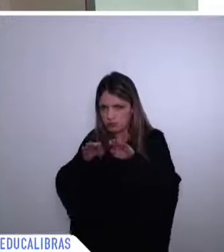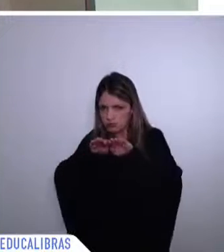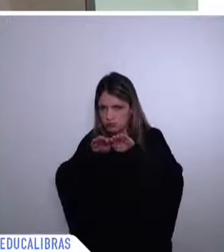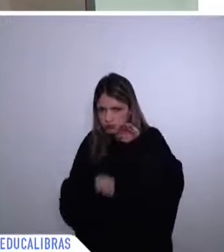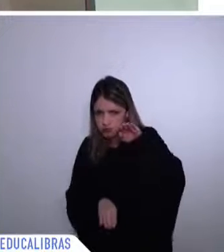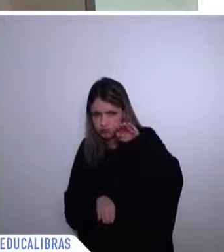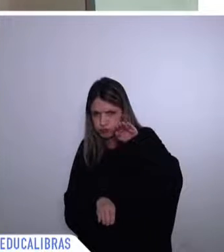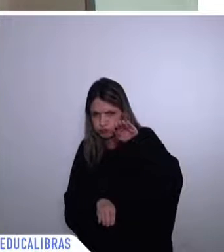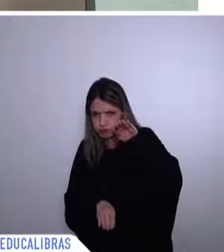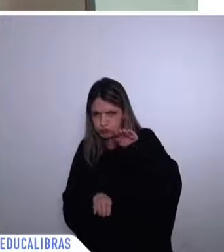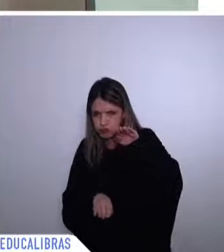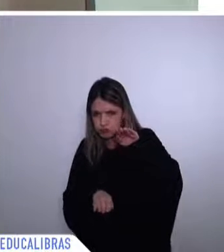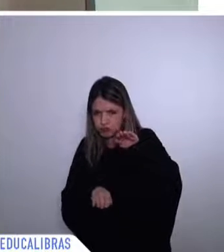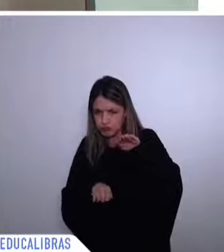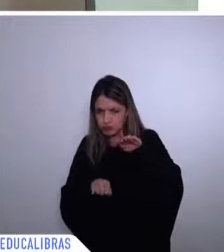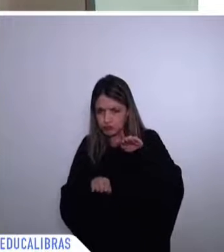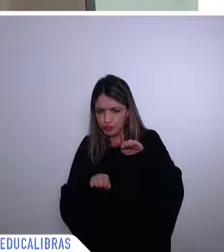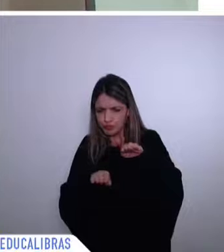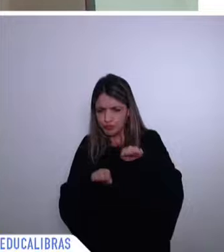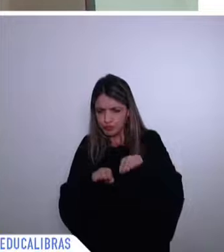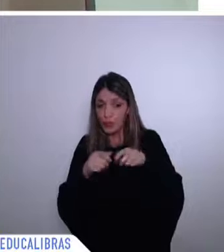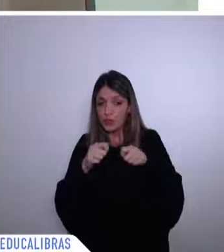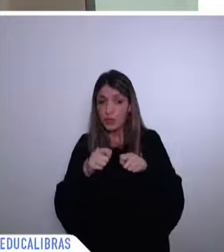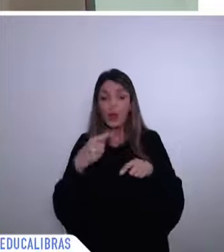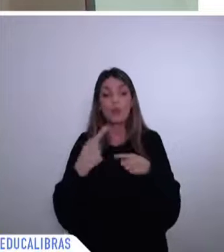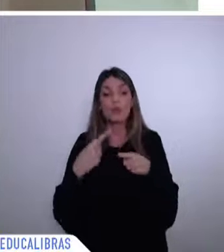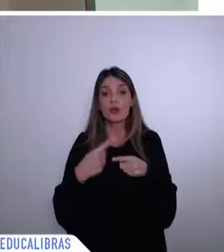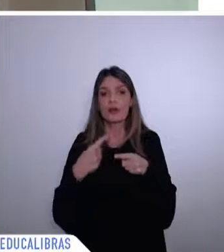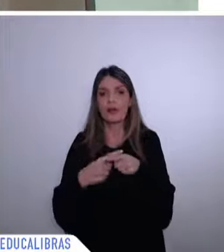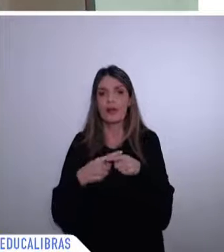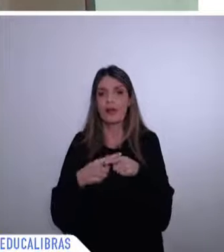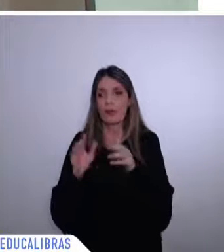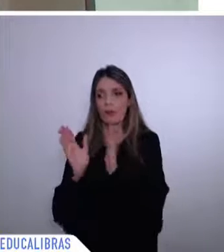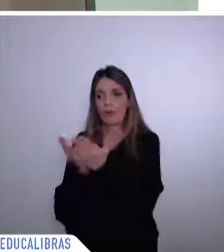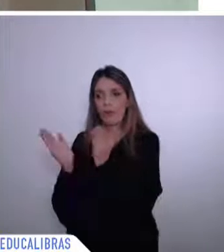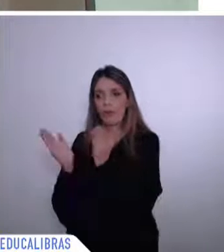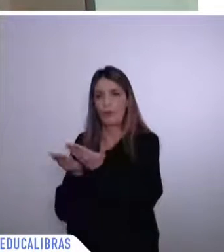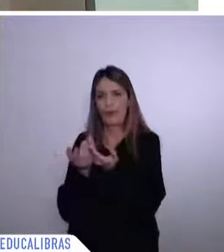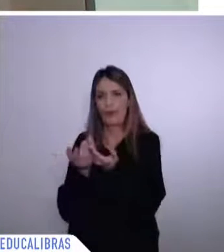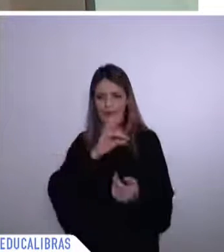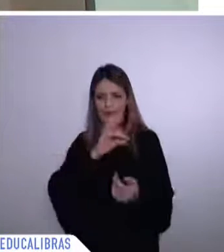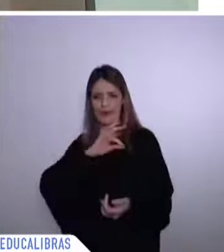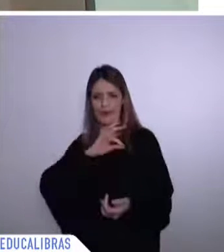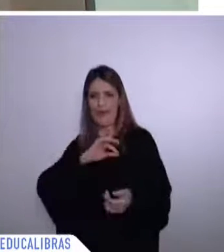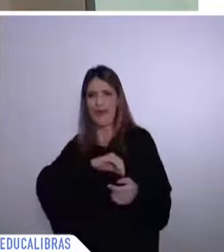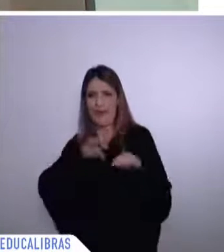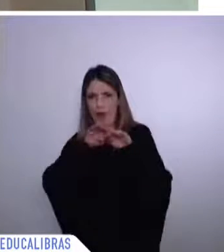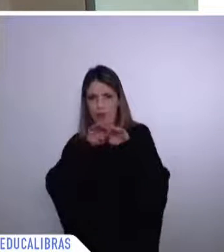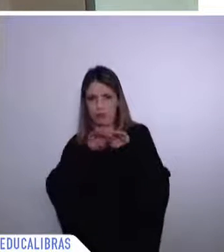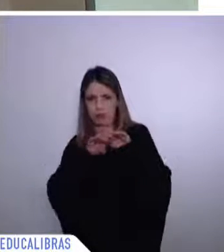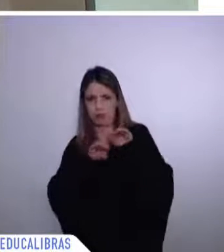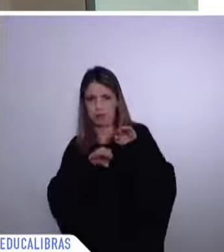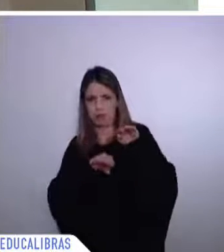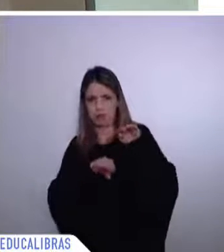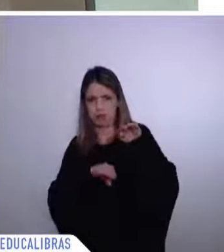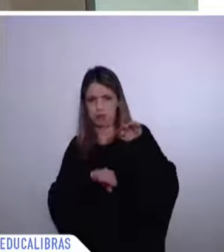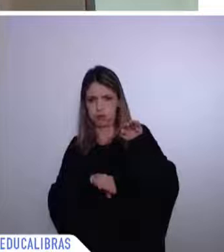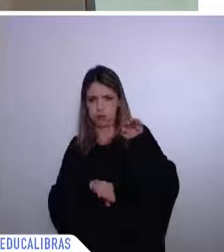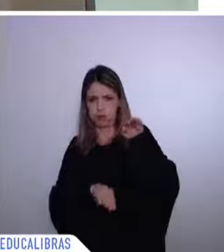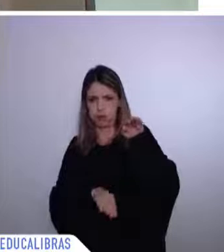line, something that adjusts the poverty line because this has been depreciated,